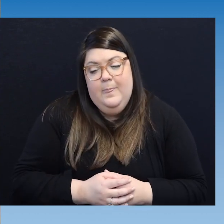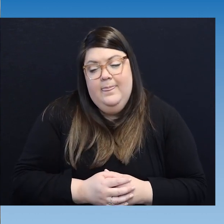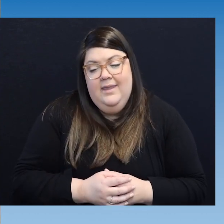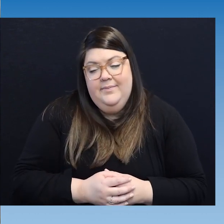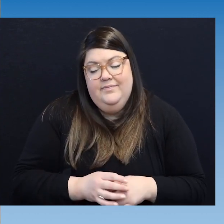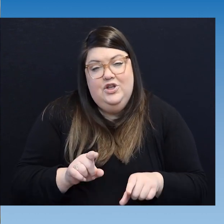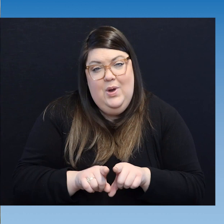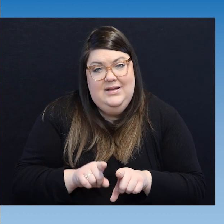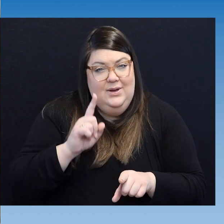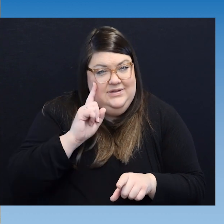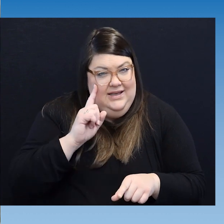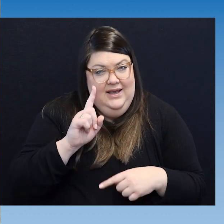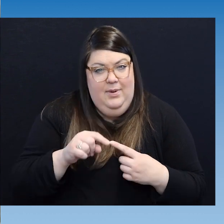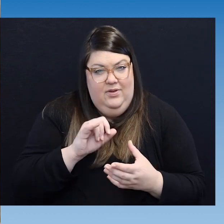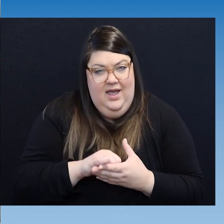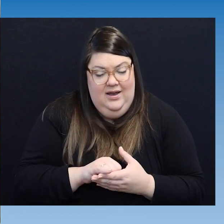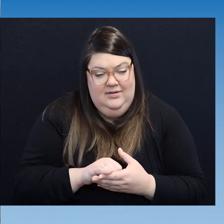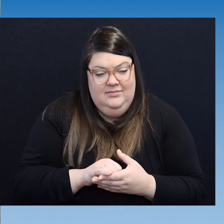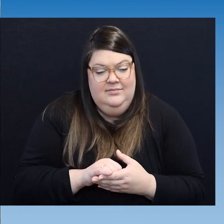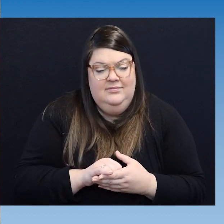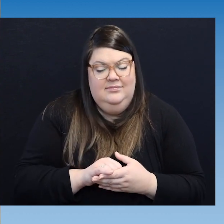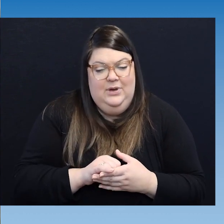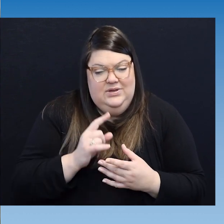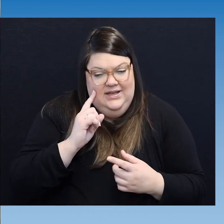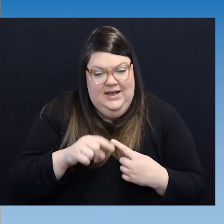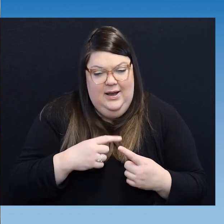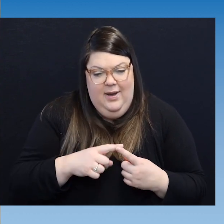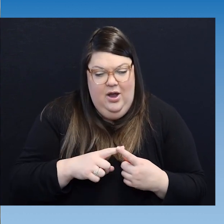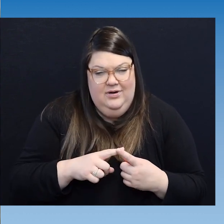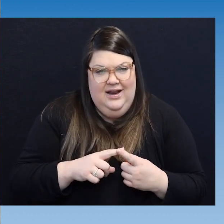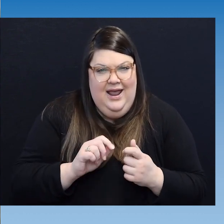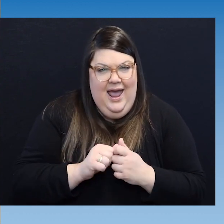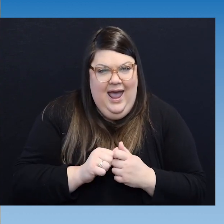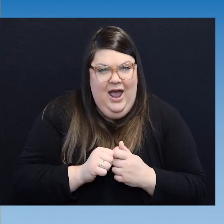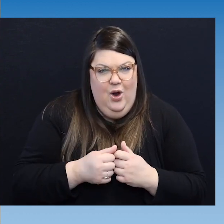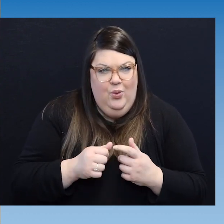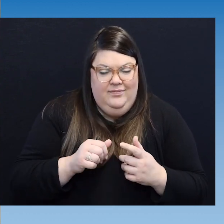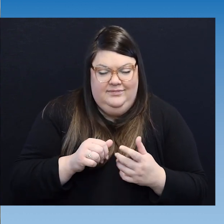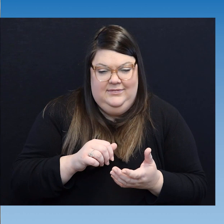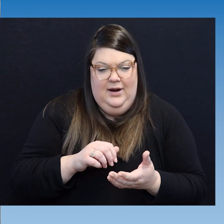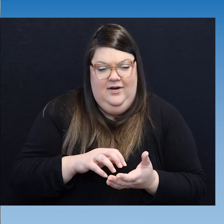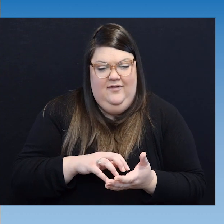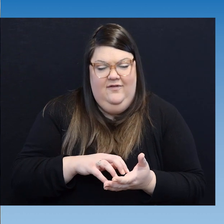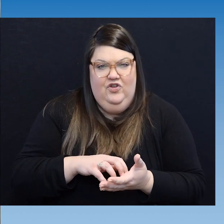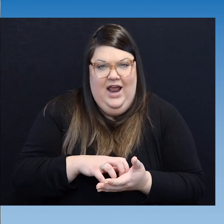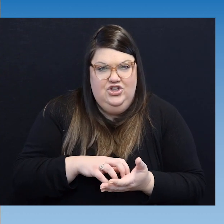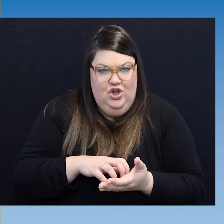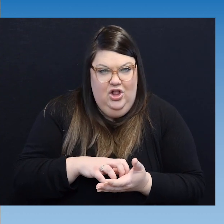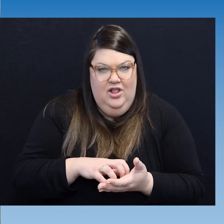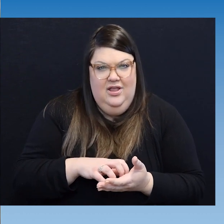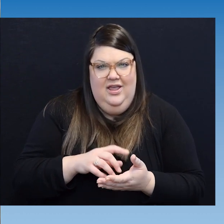as I was thinking about it, I was thinking a lot about precariousness and the fragility or precariousness